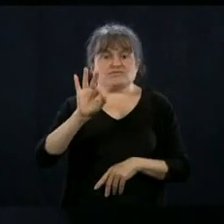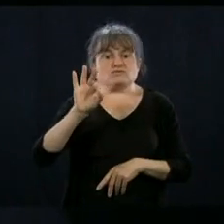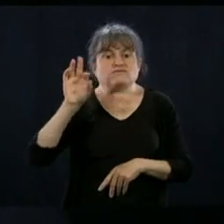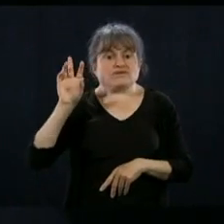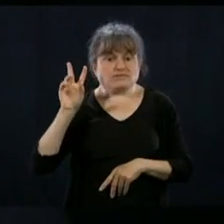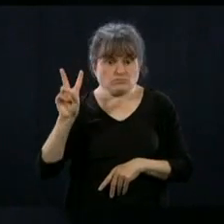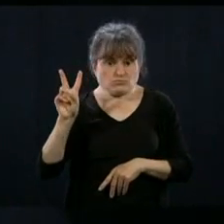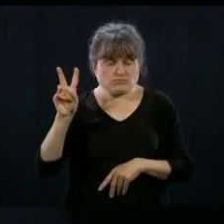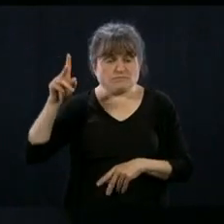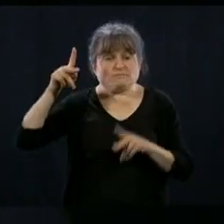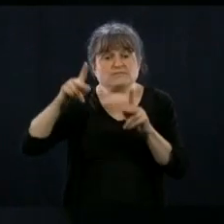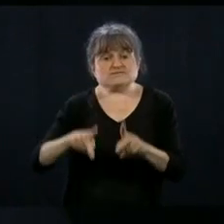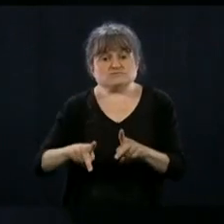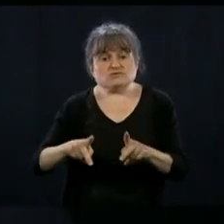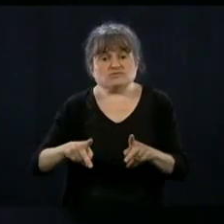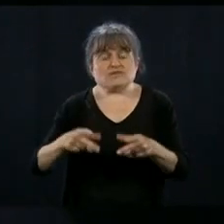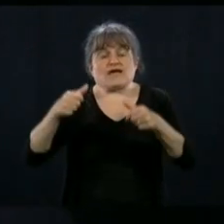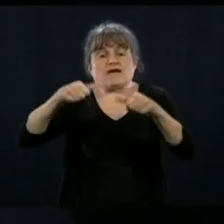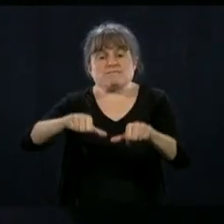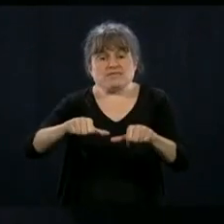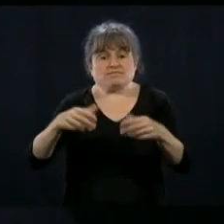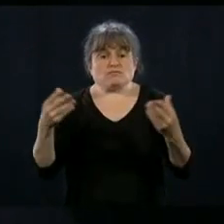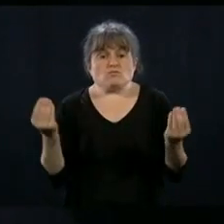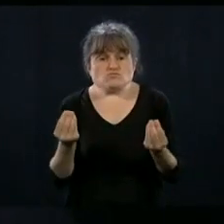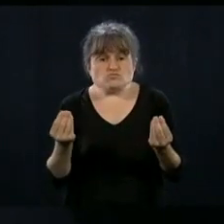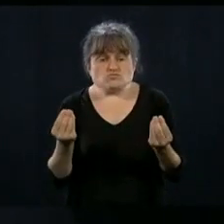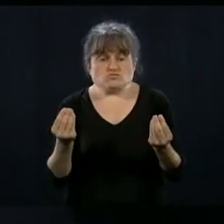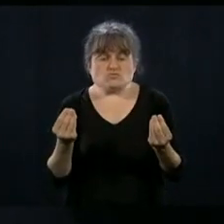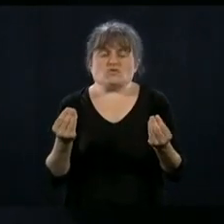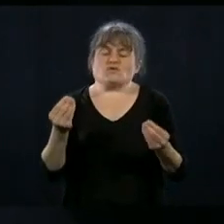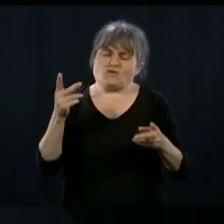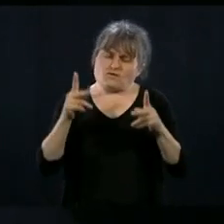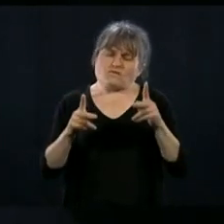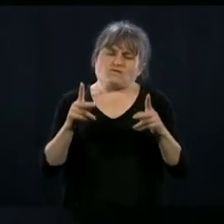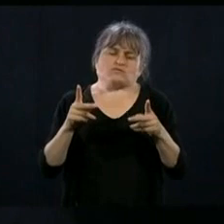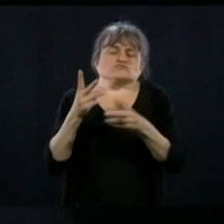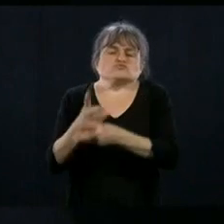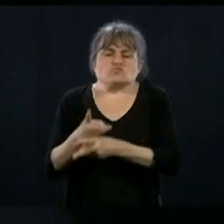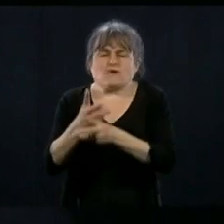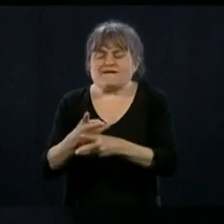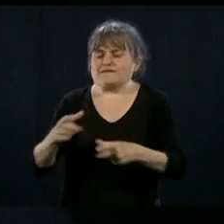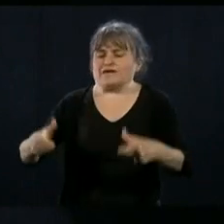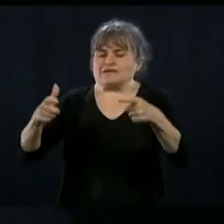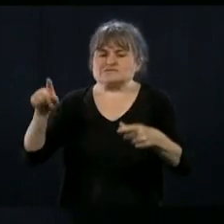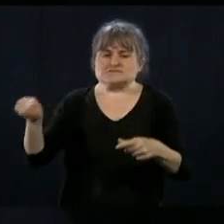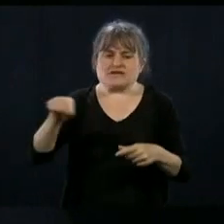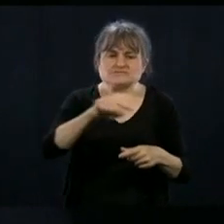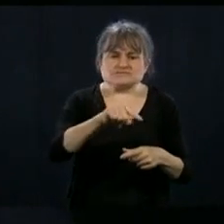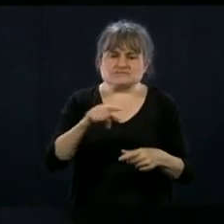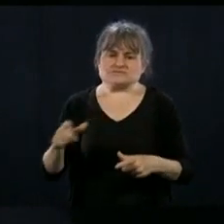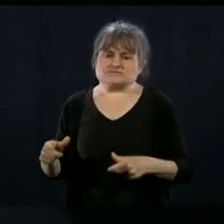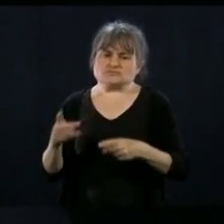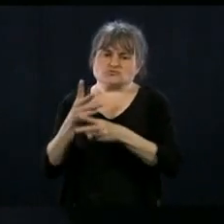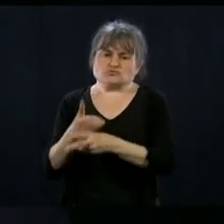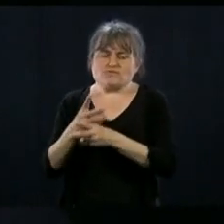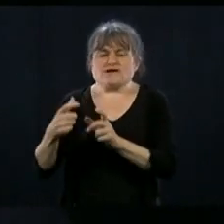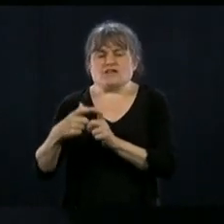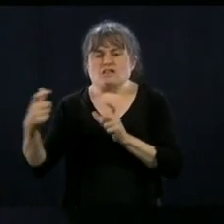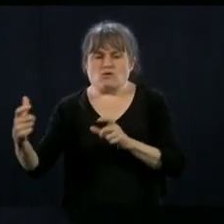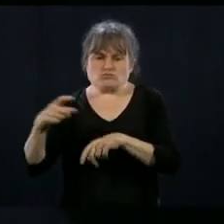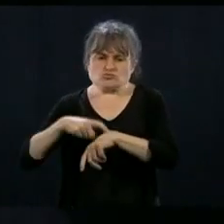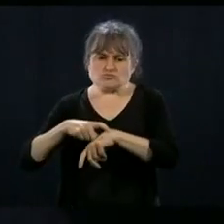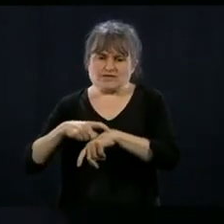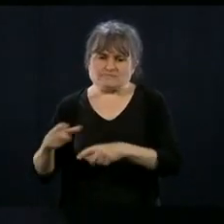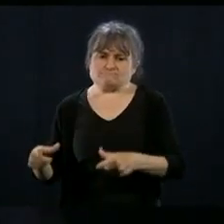them were people who lived in the residences for long-term care. And so